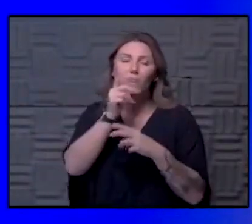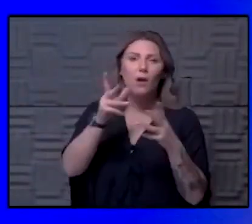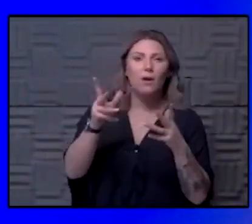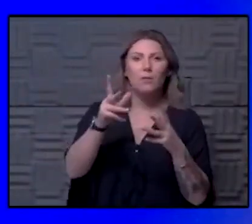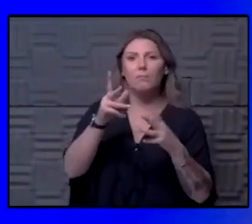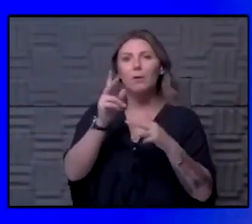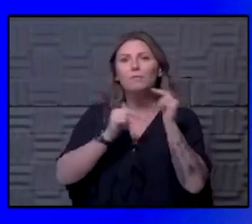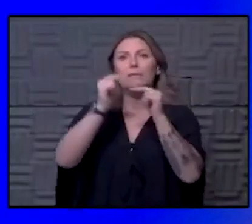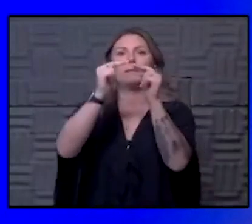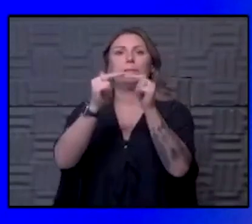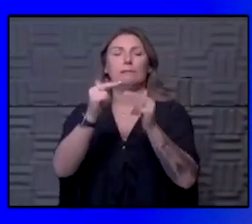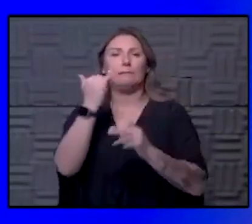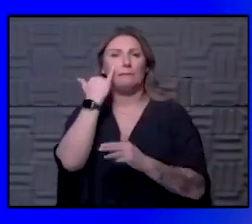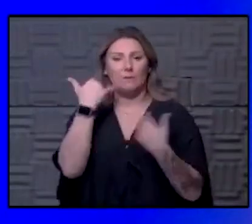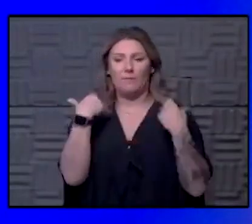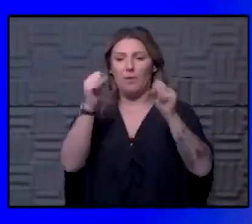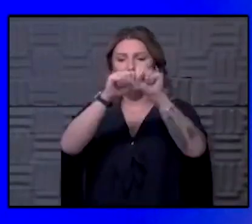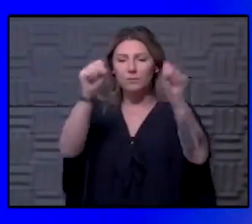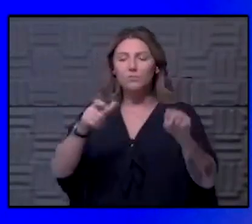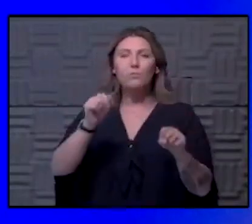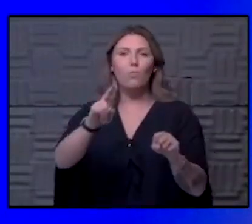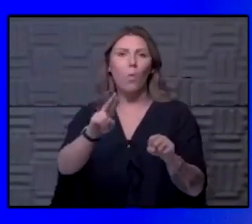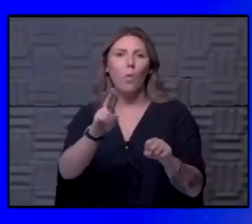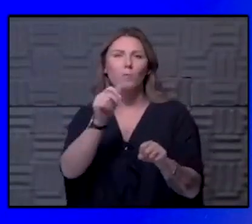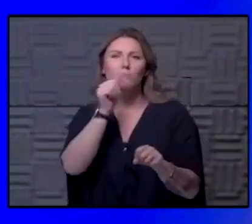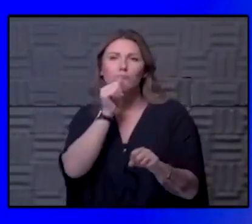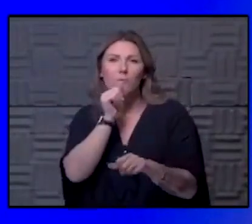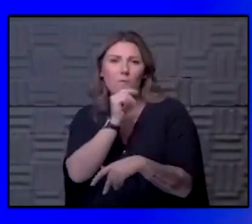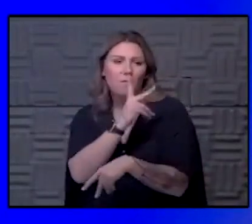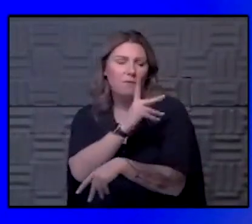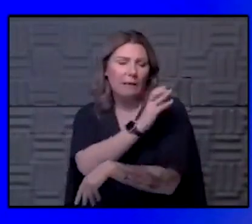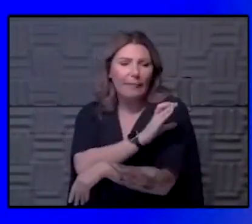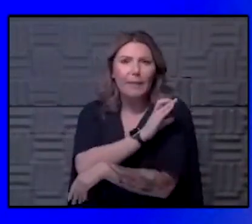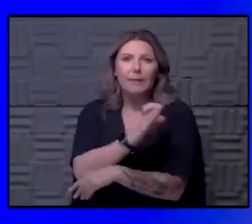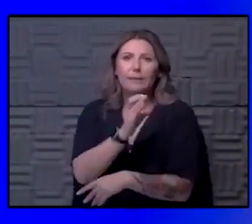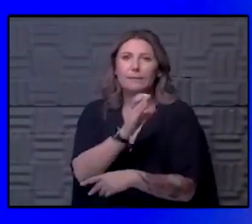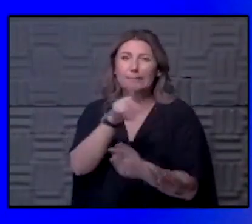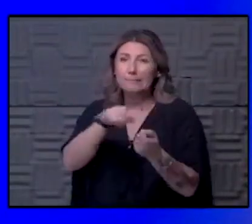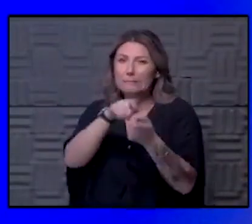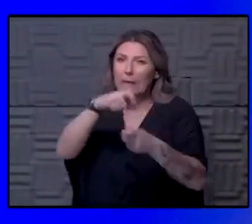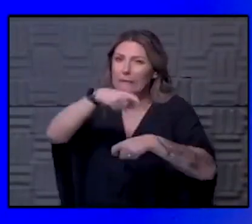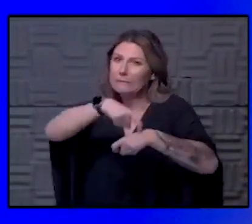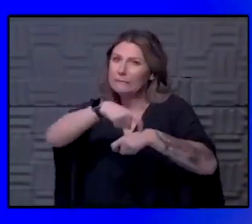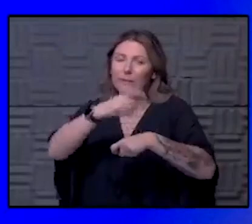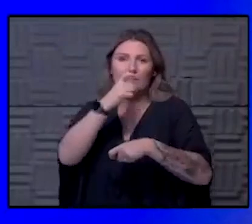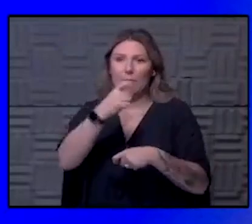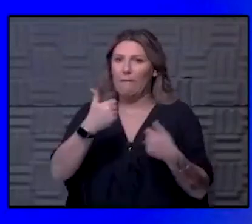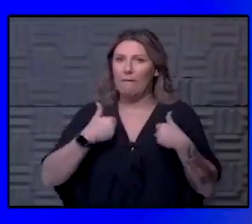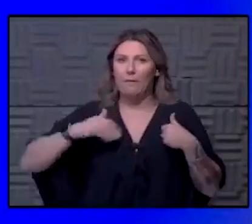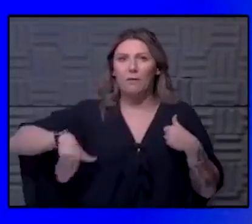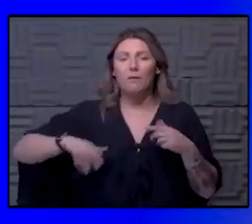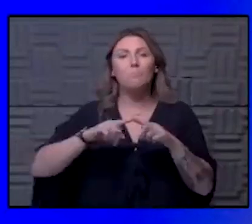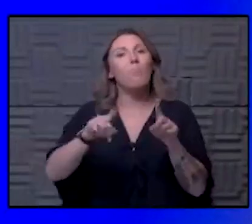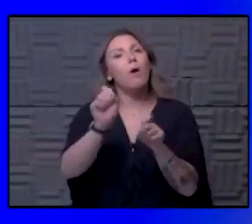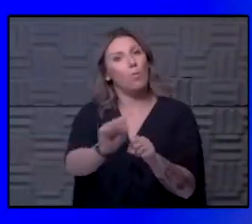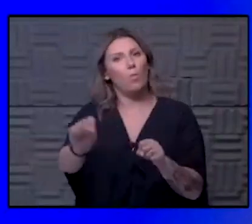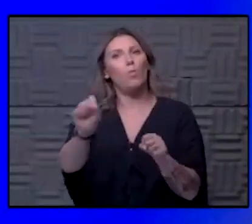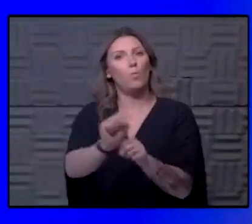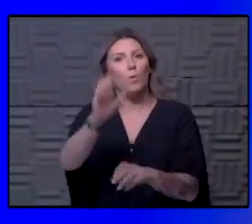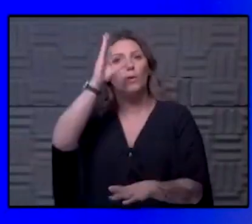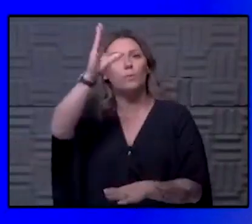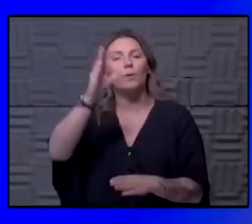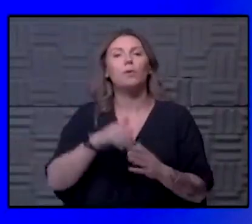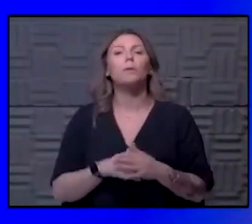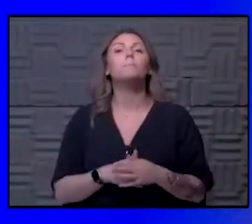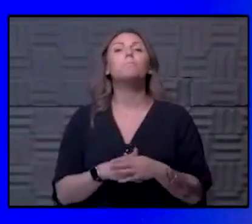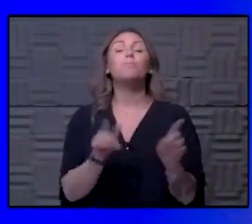private clinics. So that is coming down. Don't have an exact time frame, but they are working on that. And of course, we still